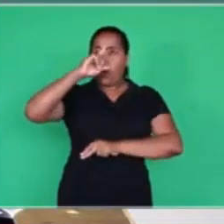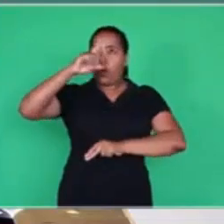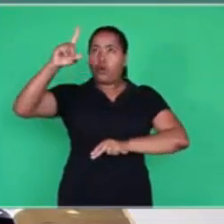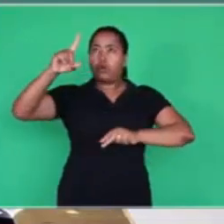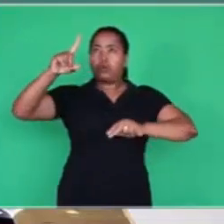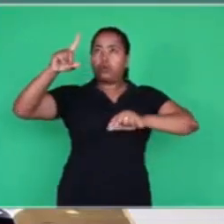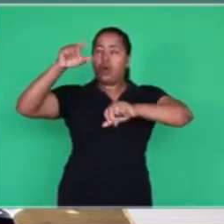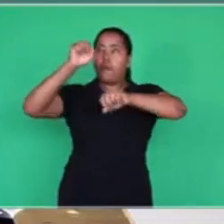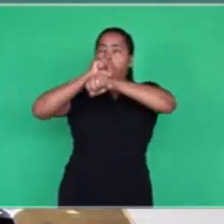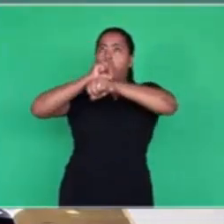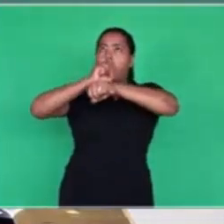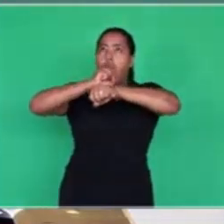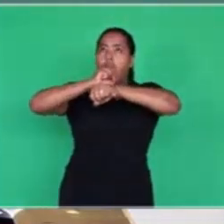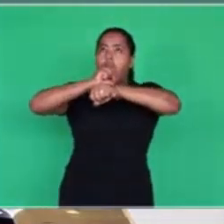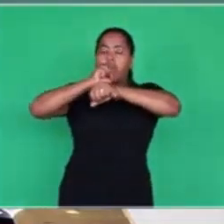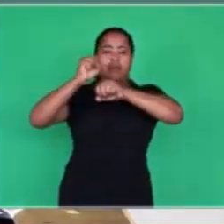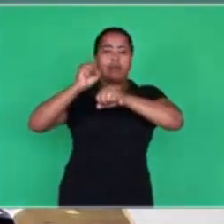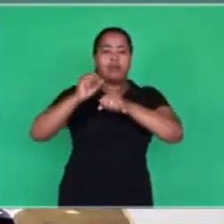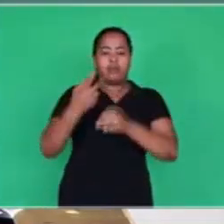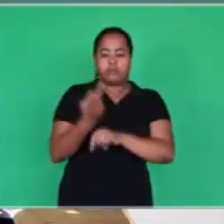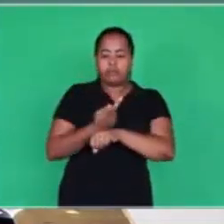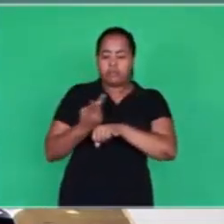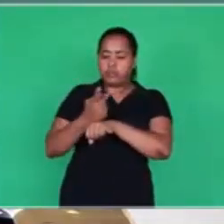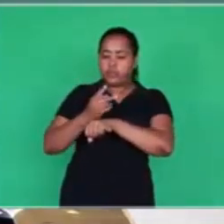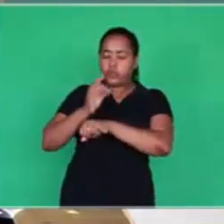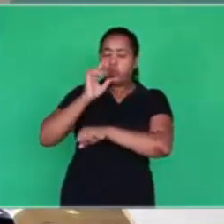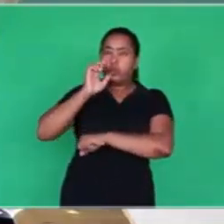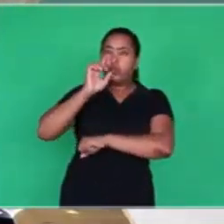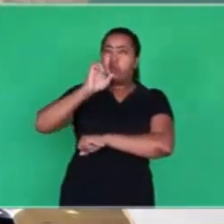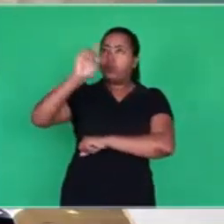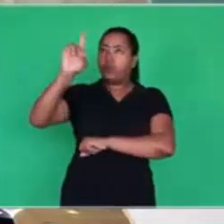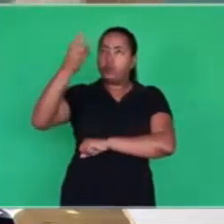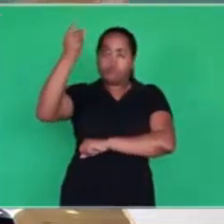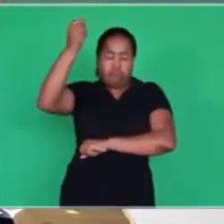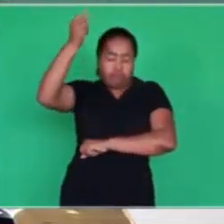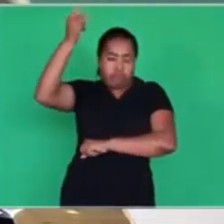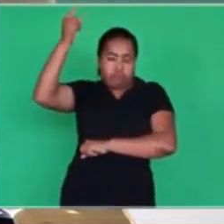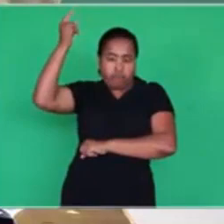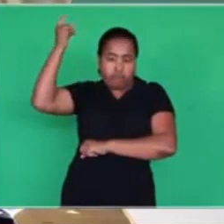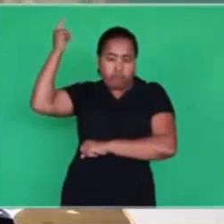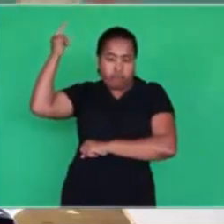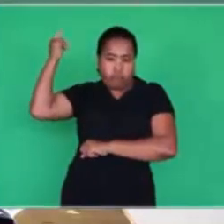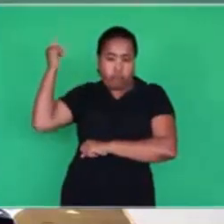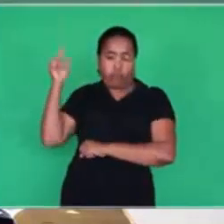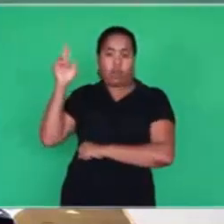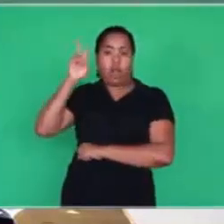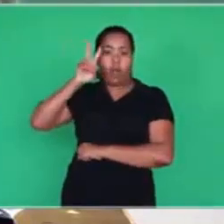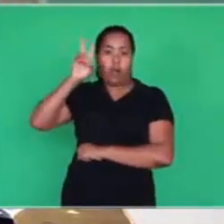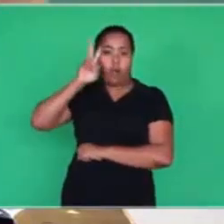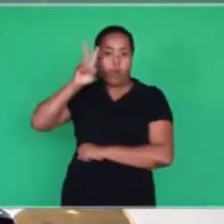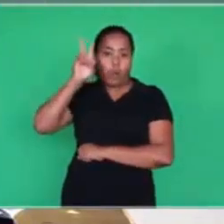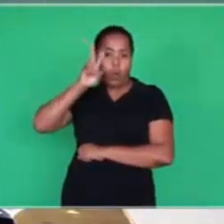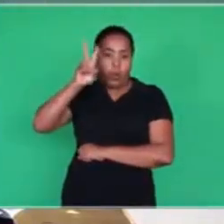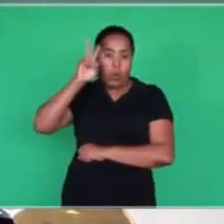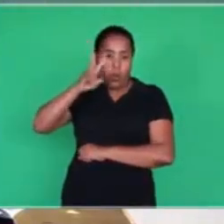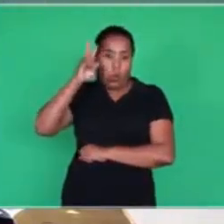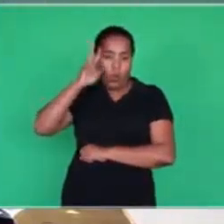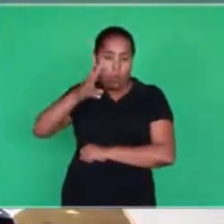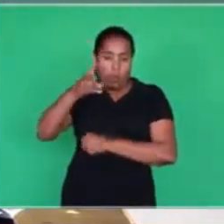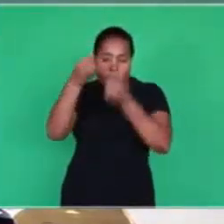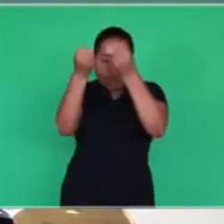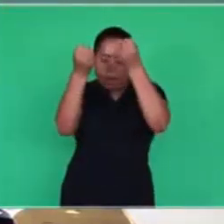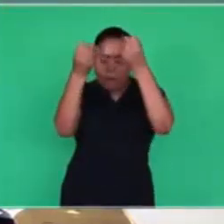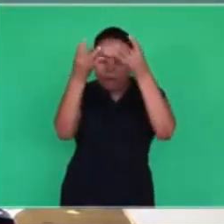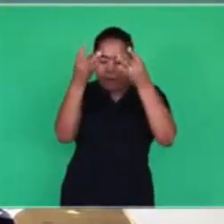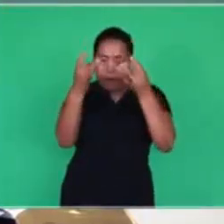time. It is the day of Joshua. The text says, "It shall not be day or night. It will be